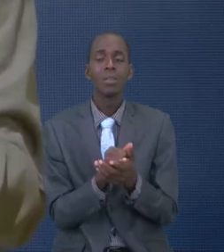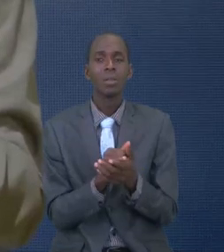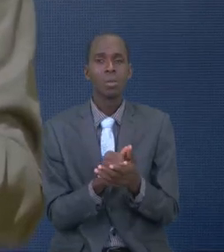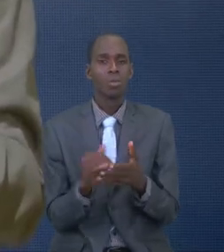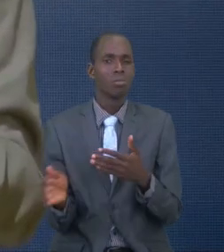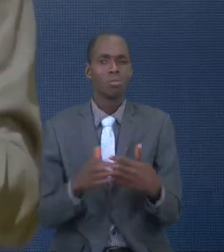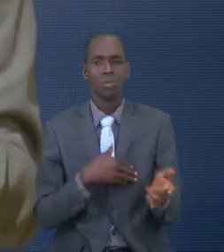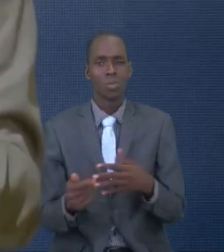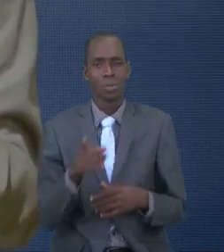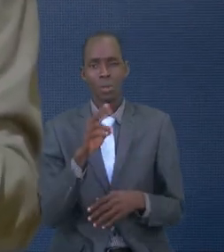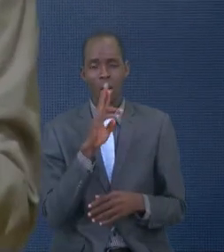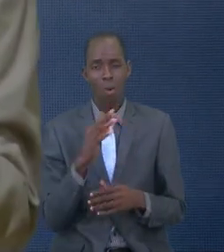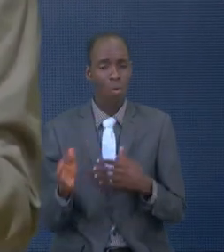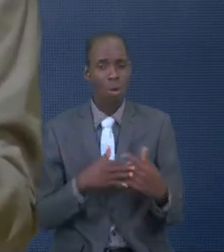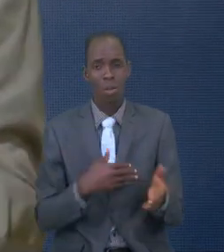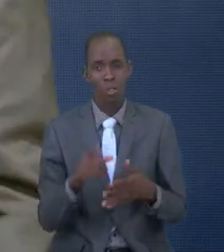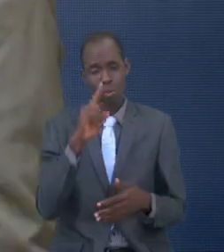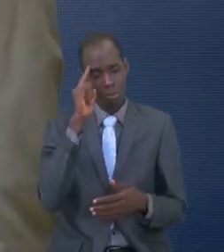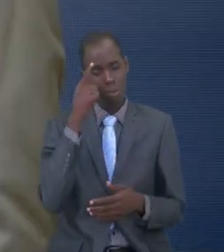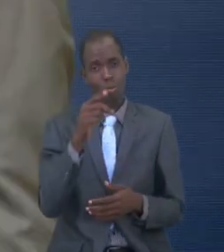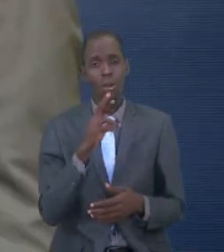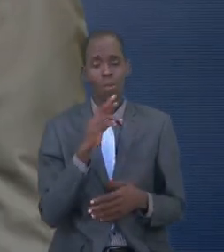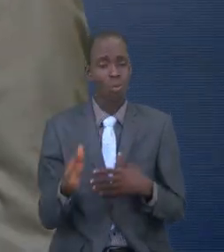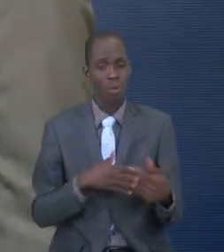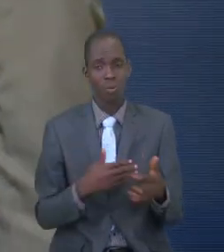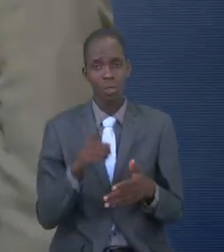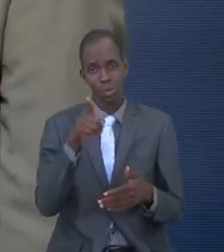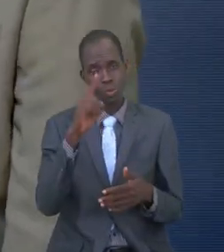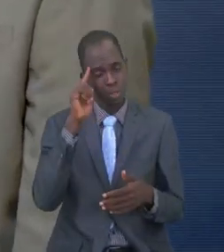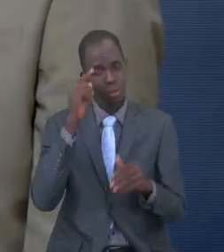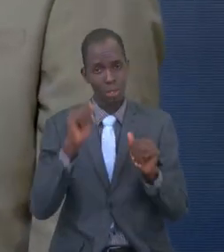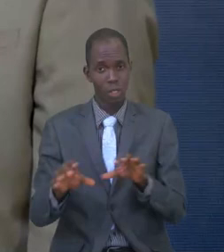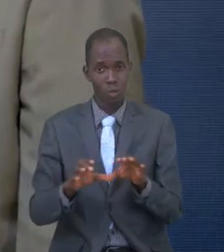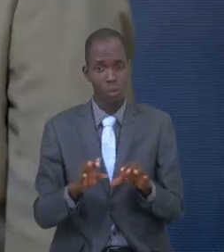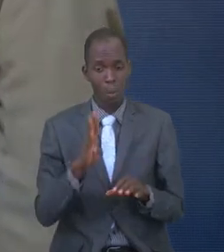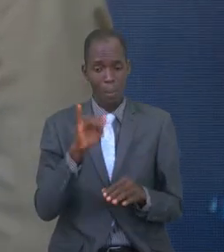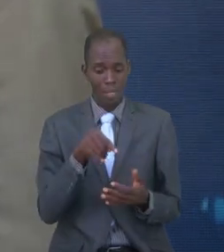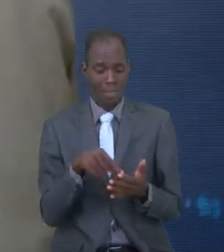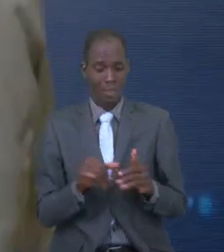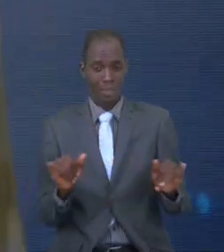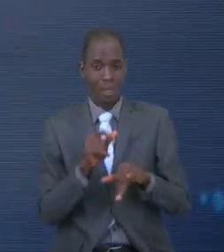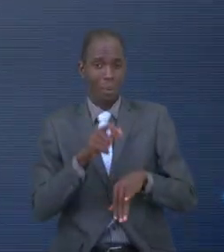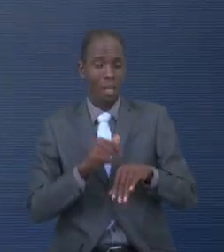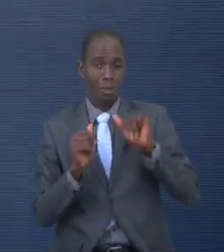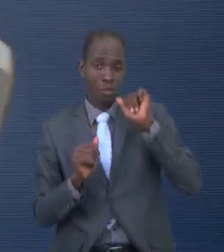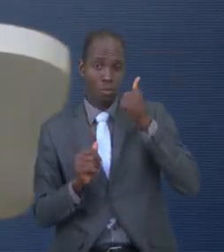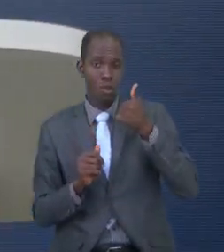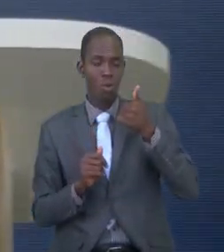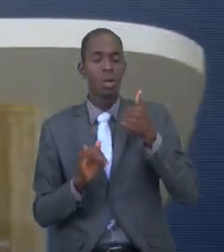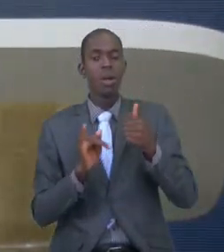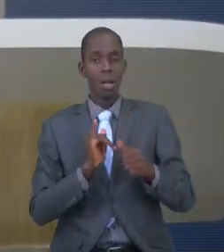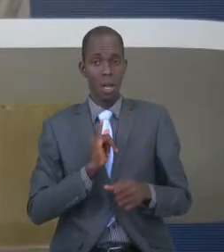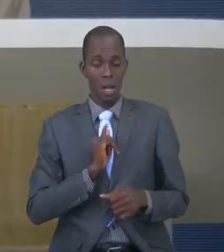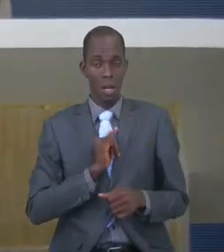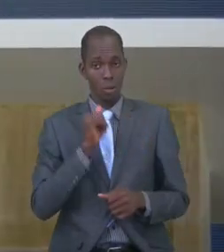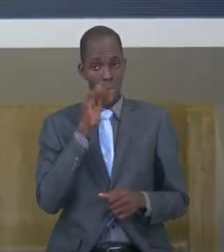you think you are, whatever you think you can do, by this time tomorrow, I'll take your life